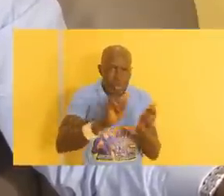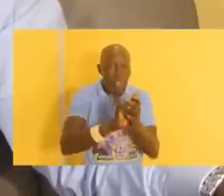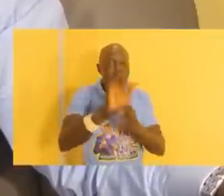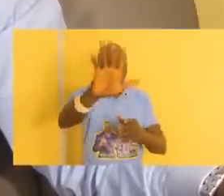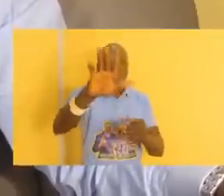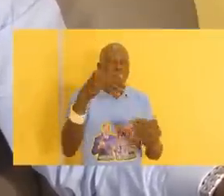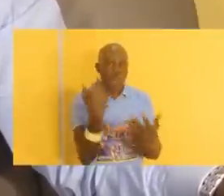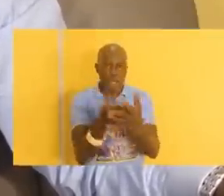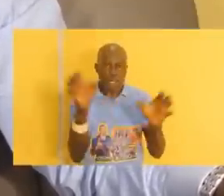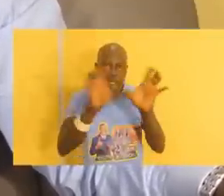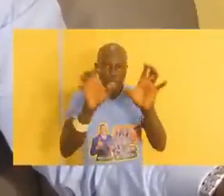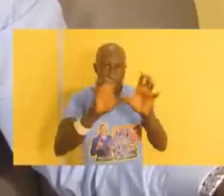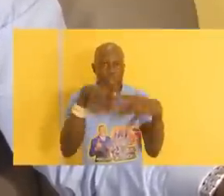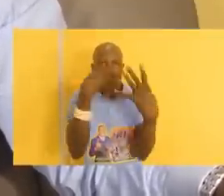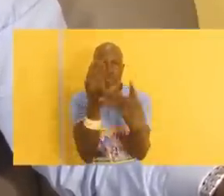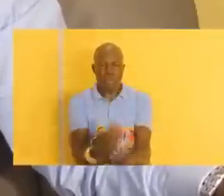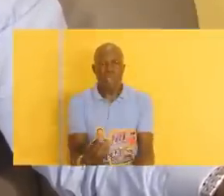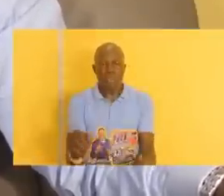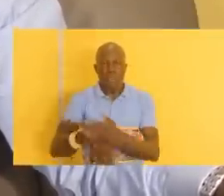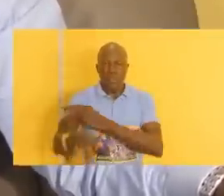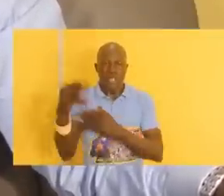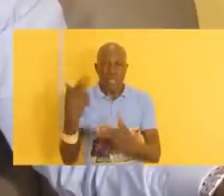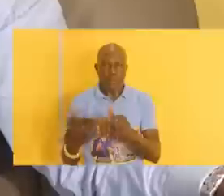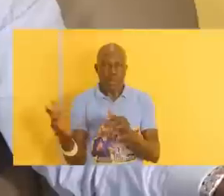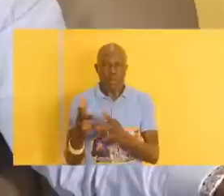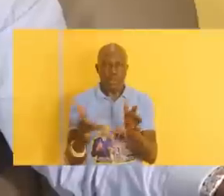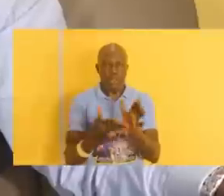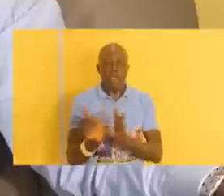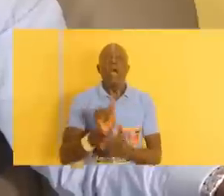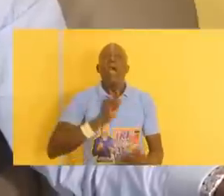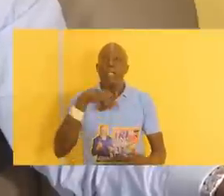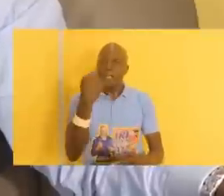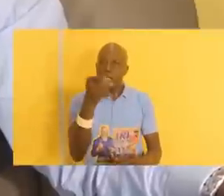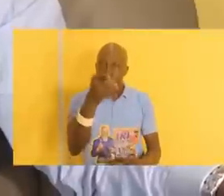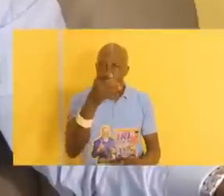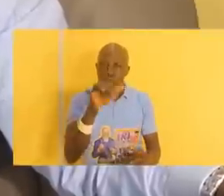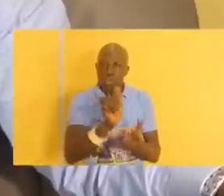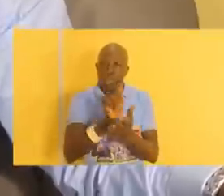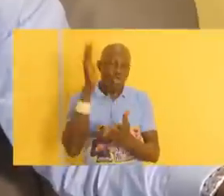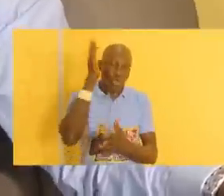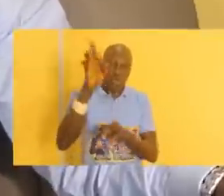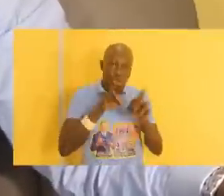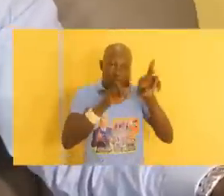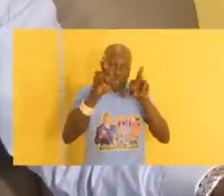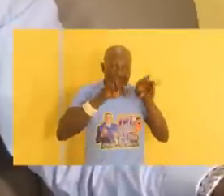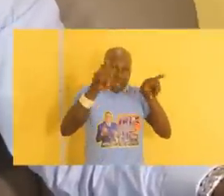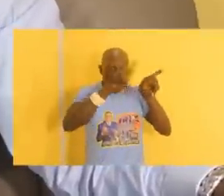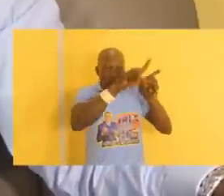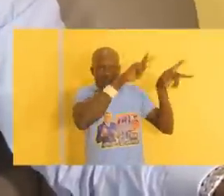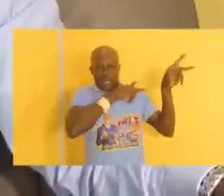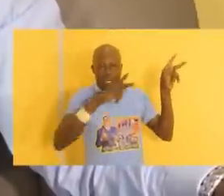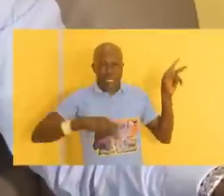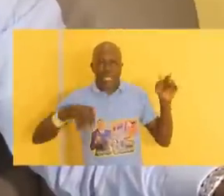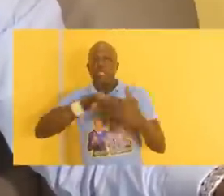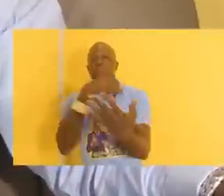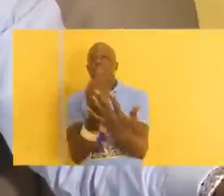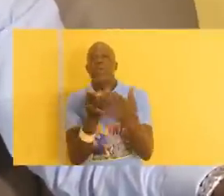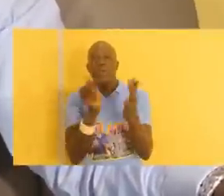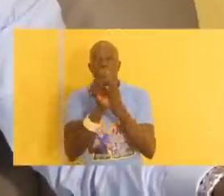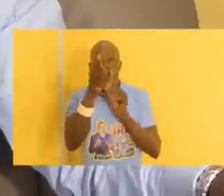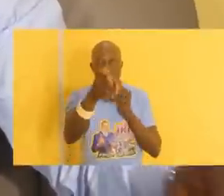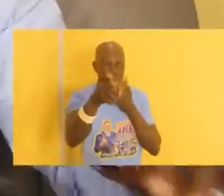receive. Your case must be settled in the name of Jesus. I declare to you that it has came. It